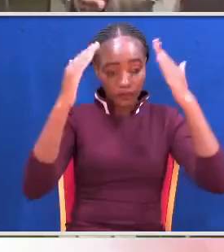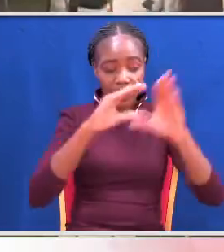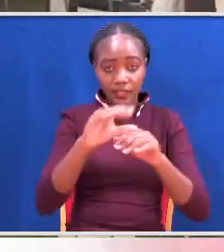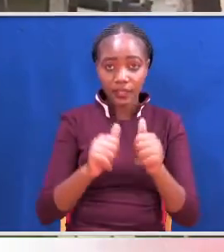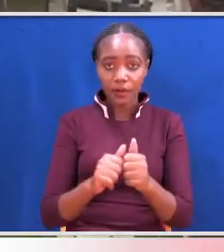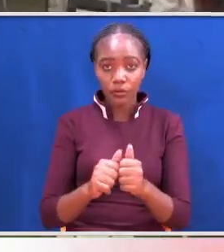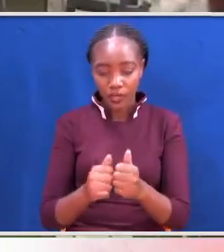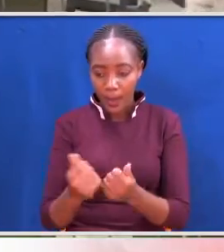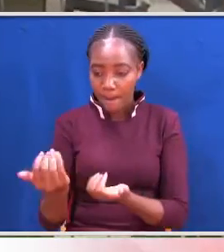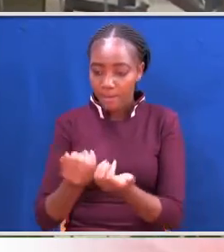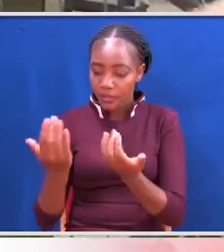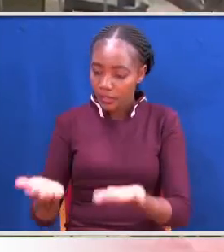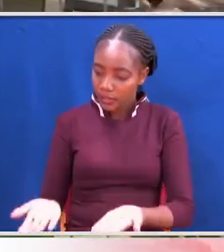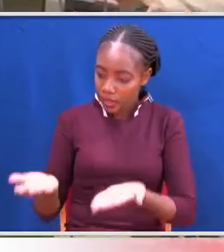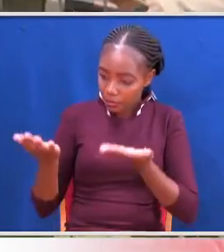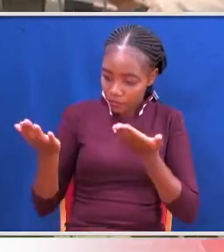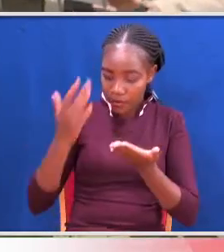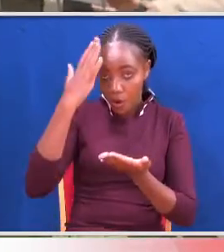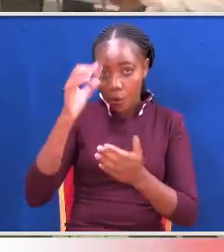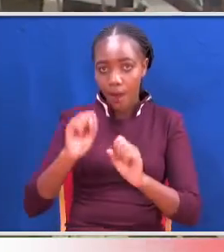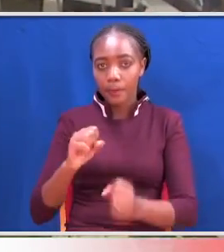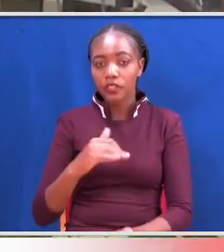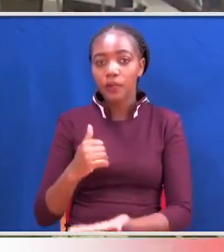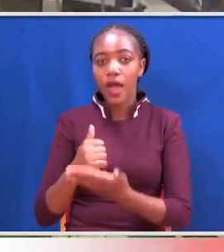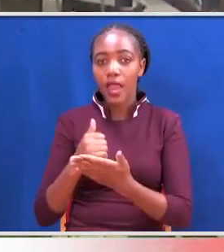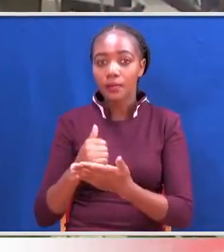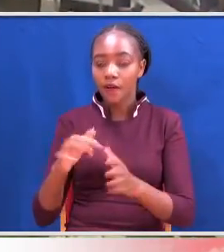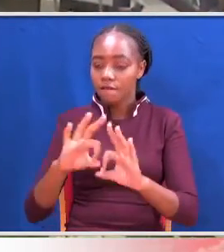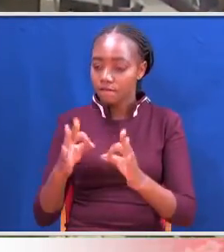of business, as it will go a long way in getting households and